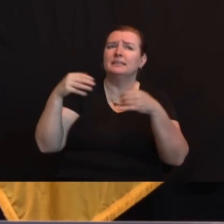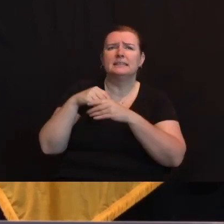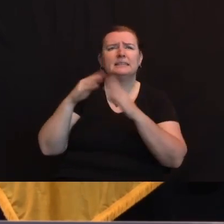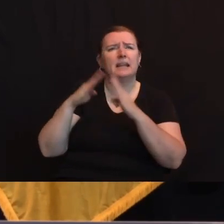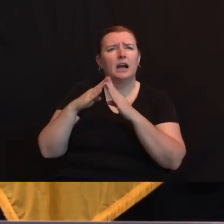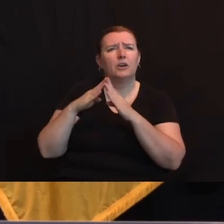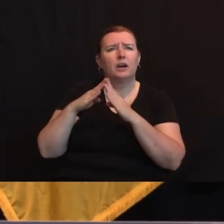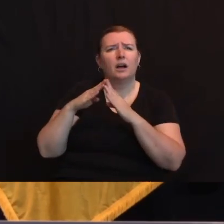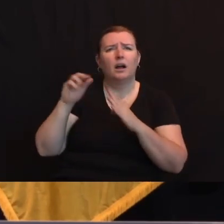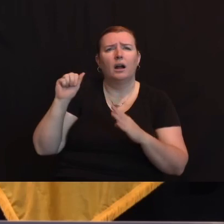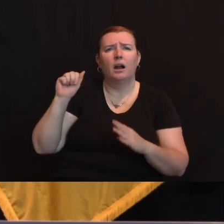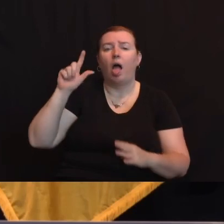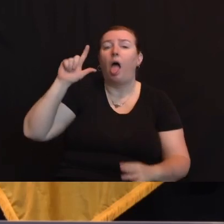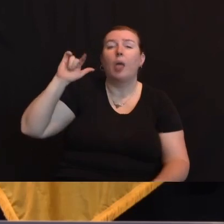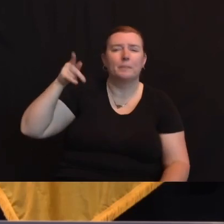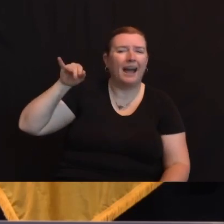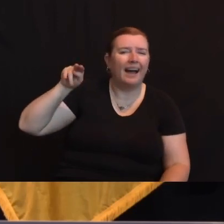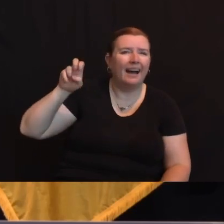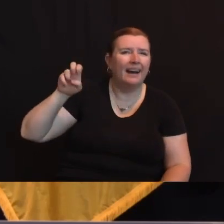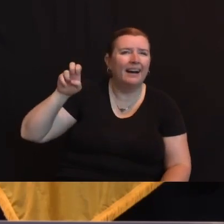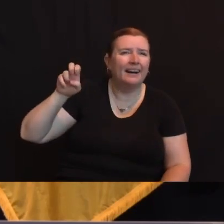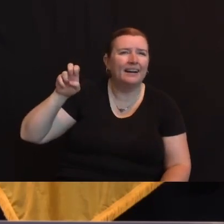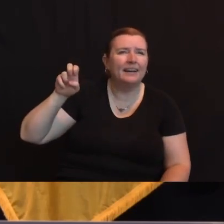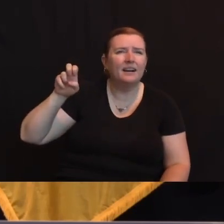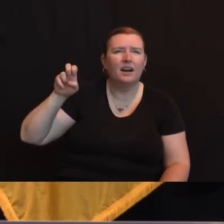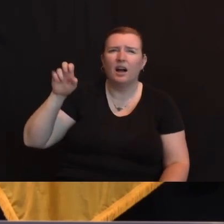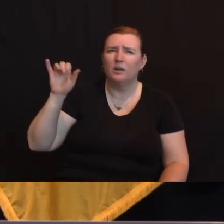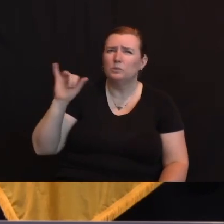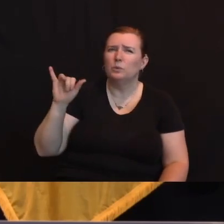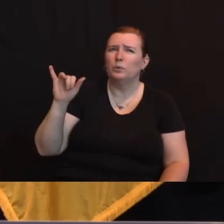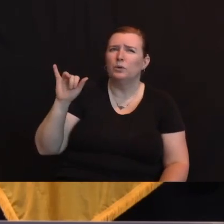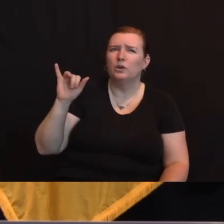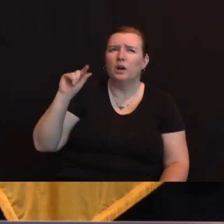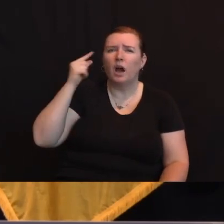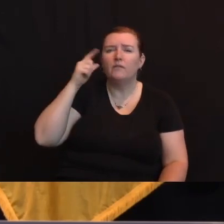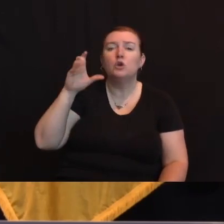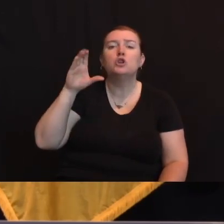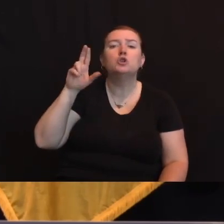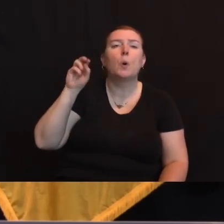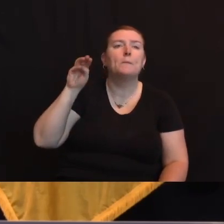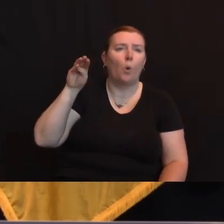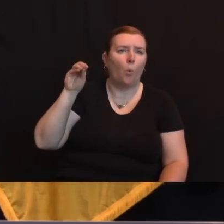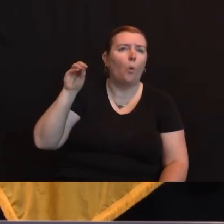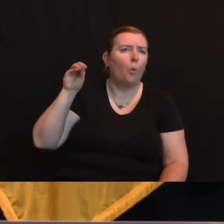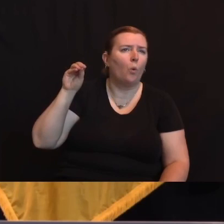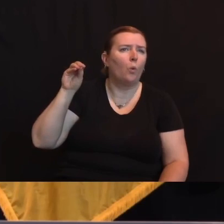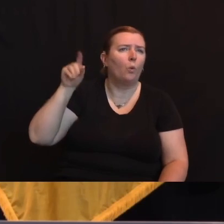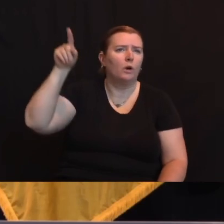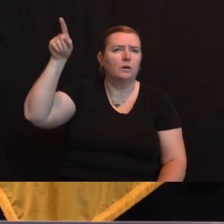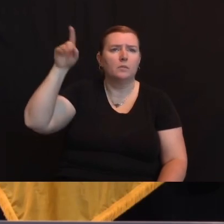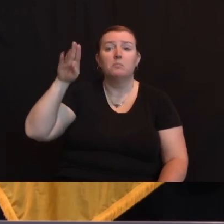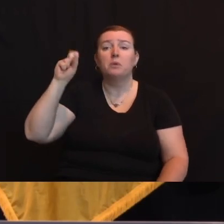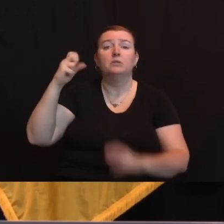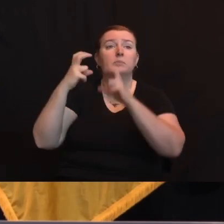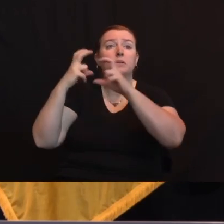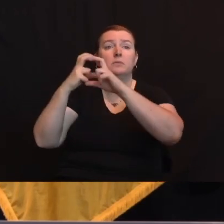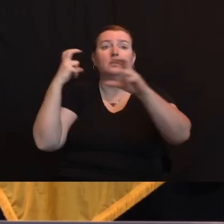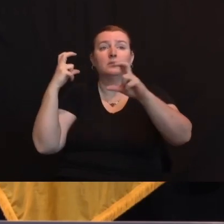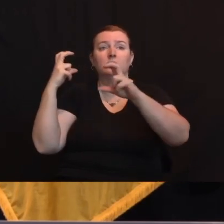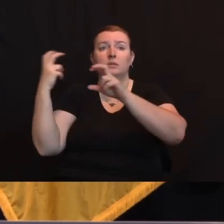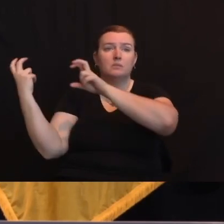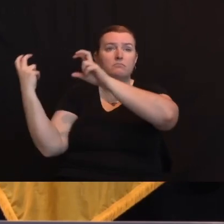is reporting, and they're also asking Governor Cuomo about this, that buses filled with people from New York City were brought by promoters to